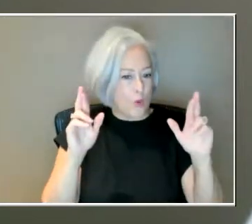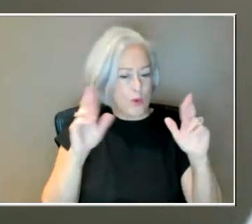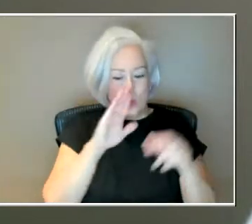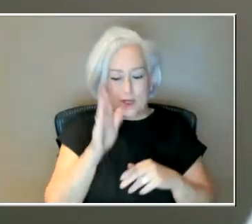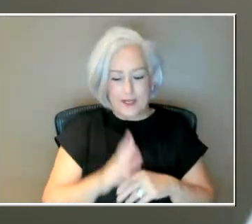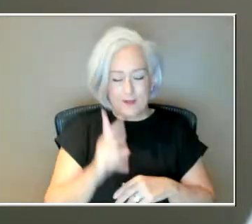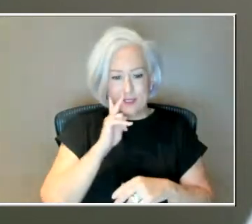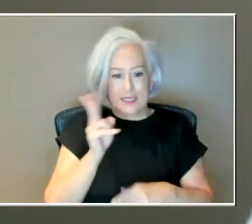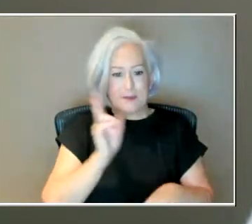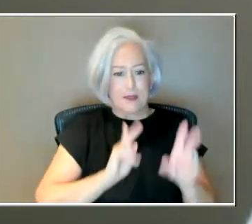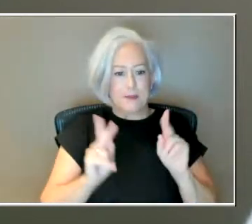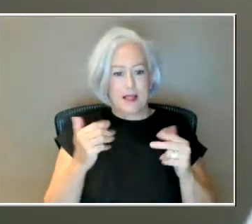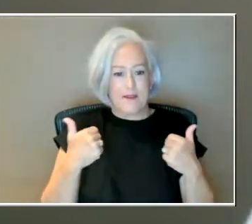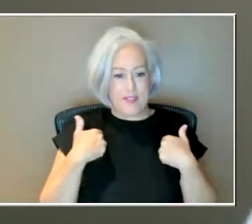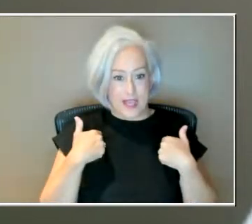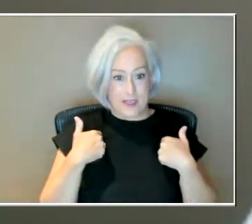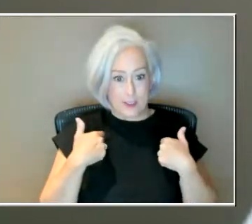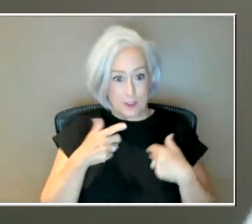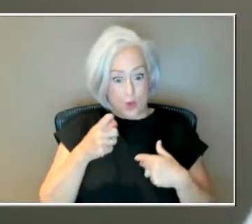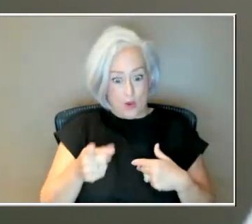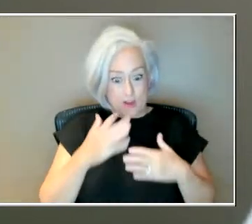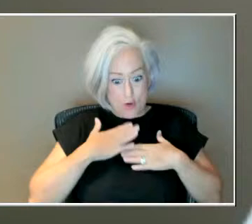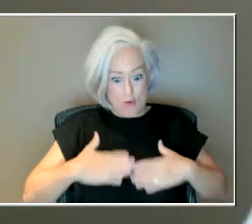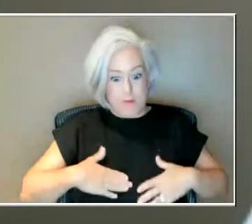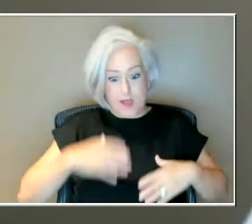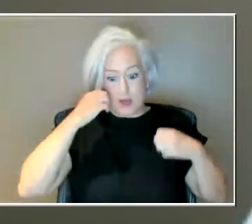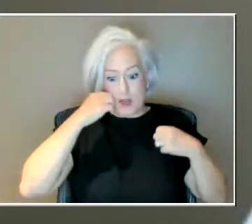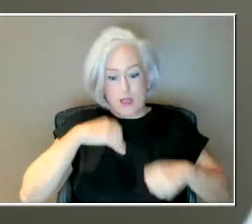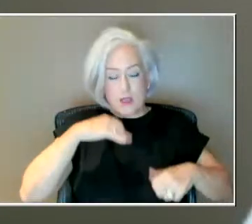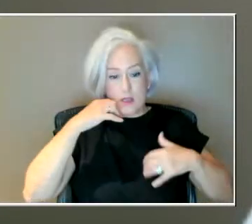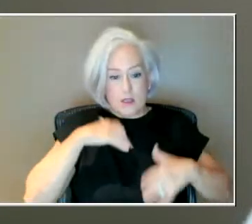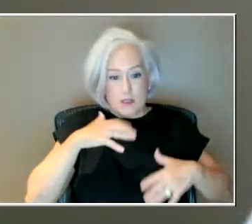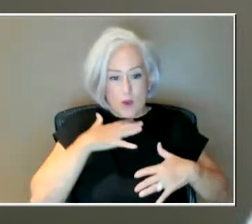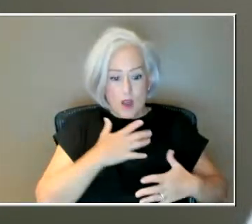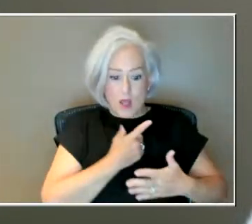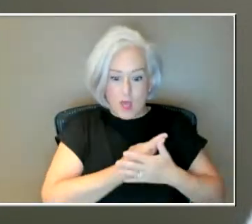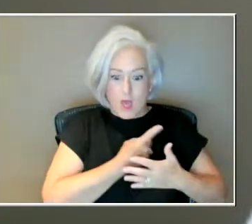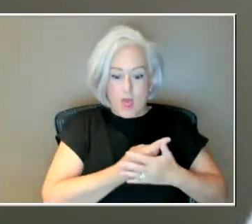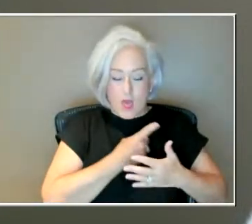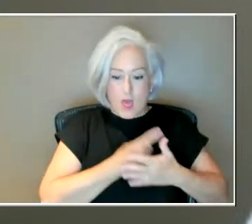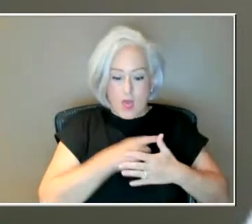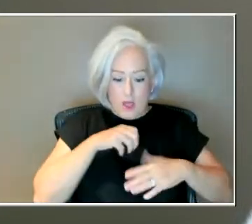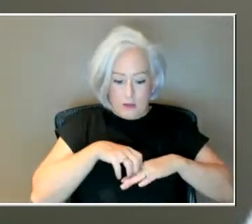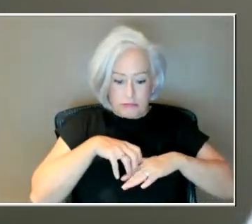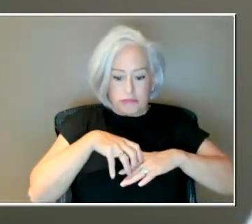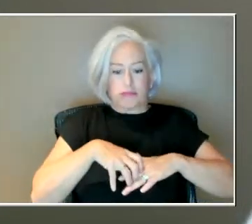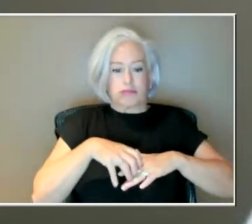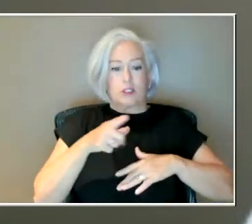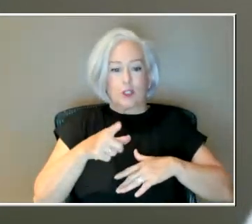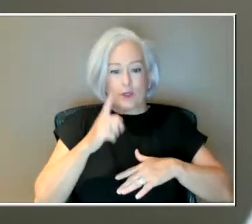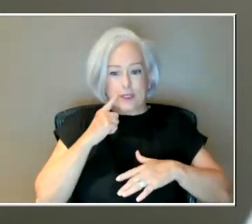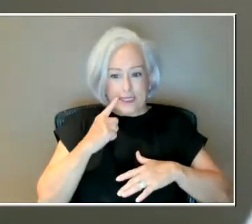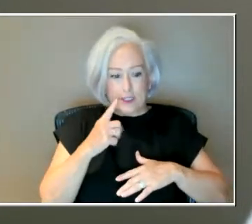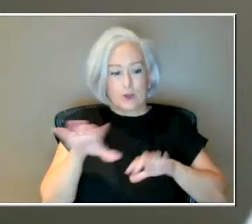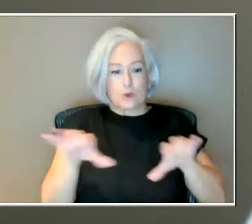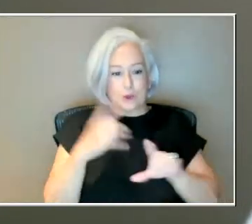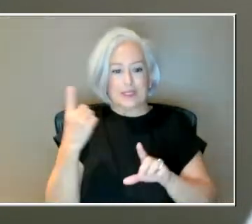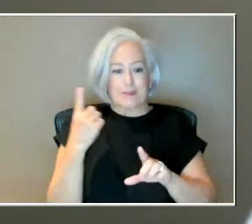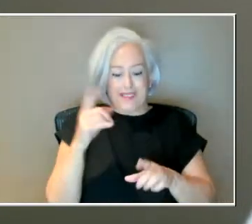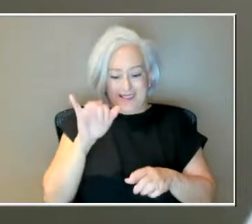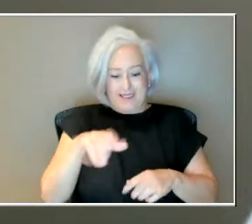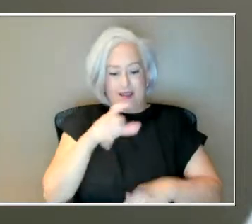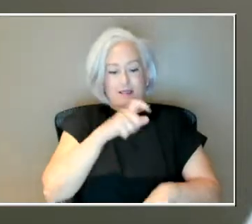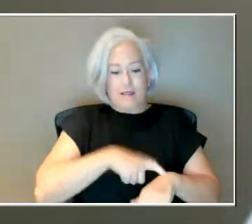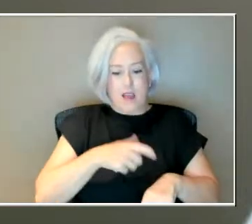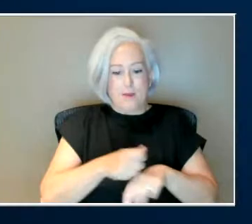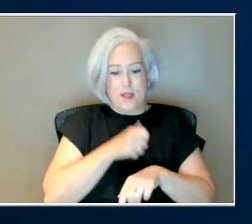at that heat exhaustion phase, that is really your opportunity to intervene and prevent yourself or someone else from getting into those dangerous heat stroke